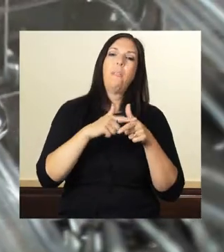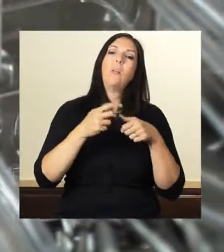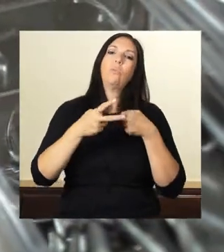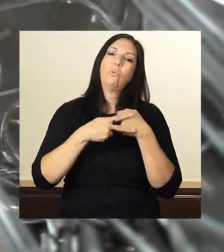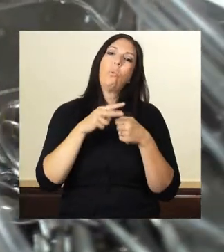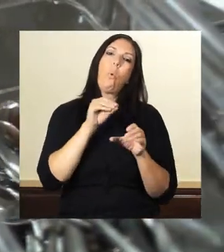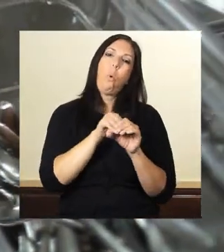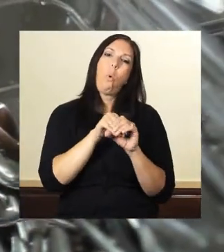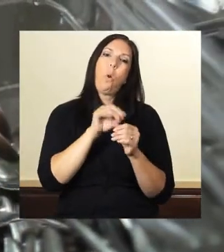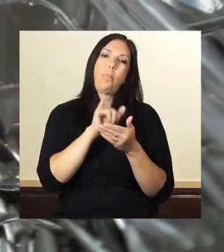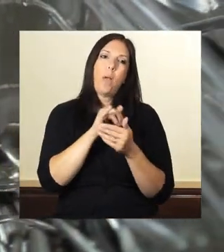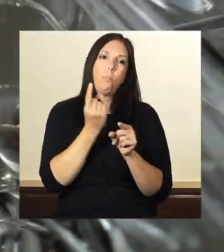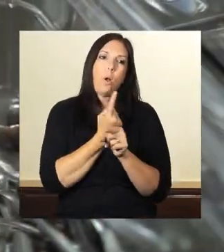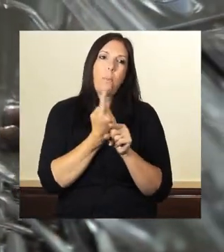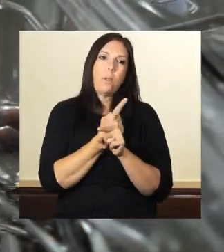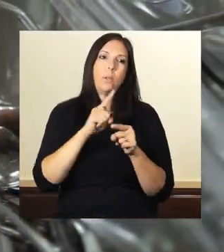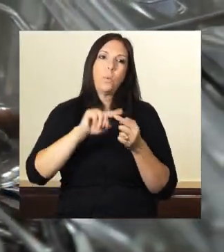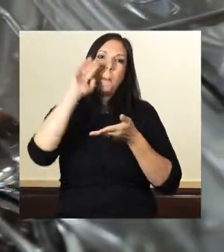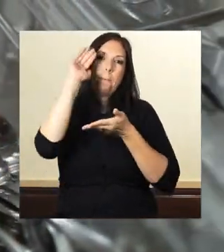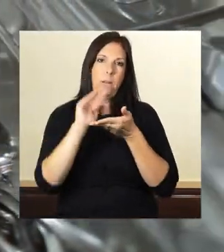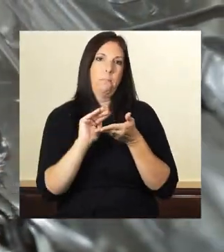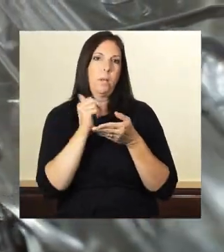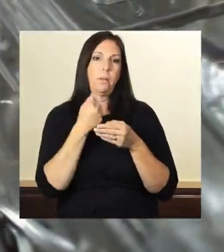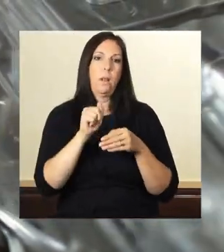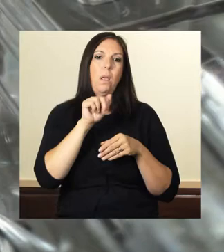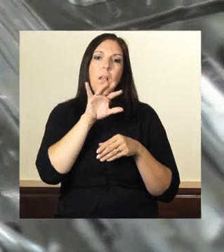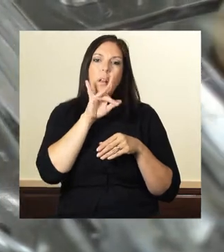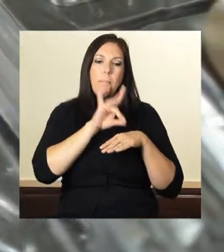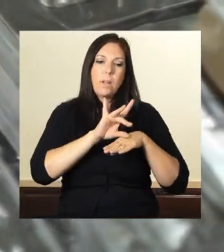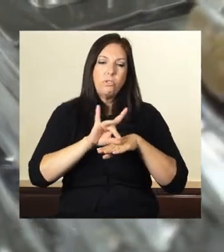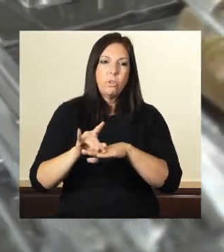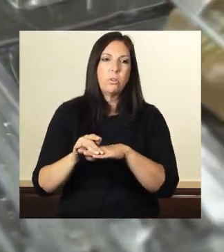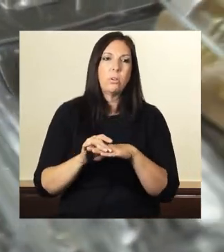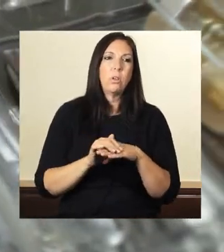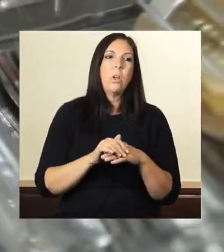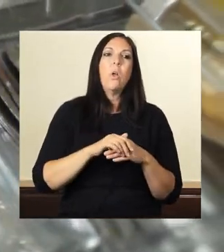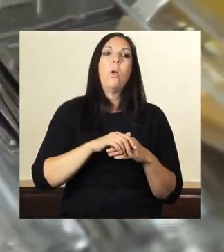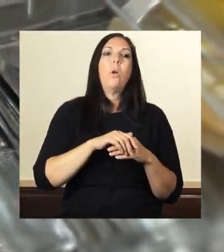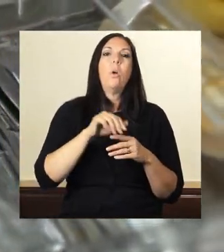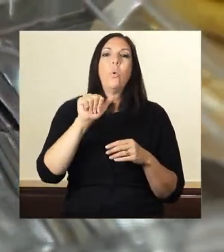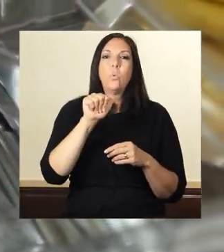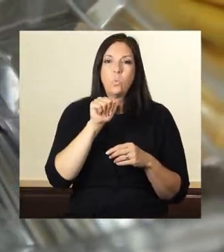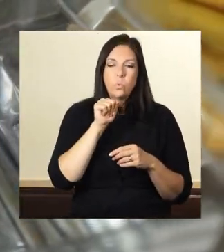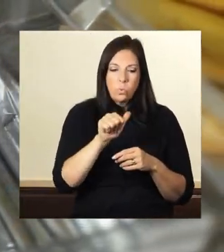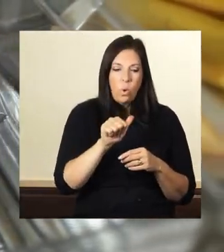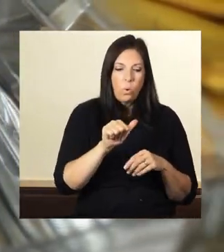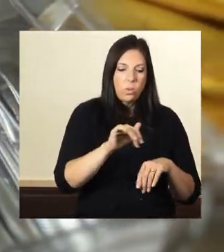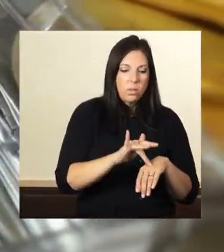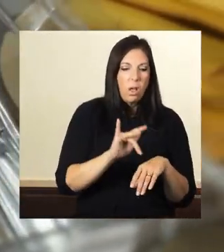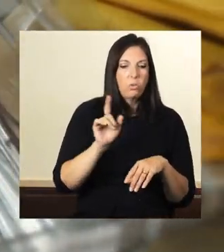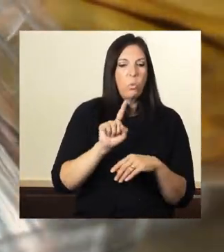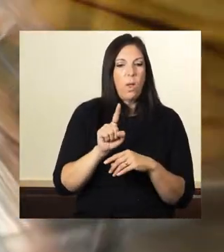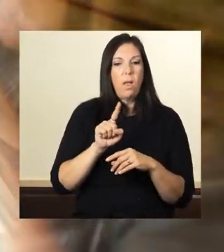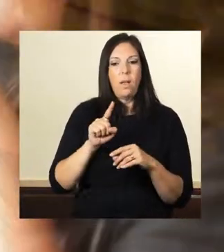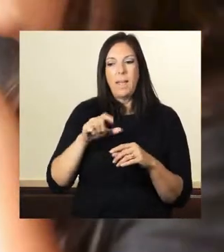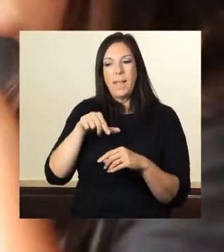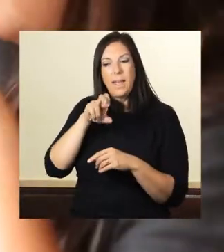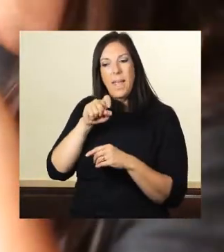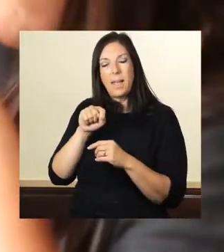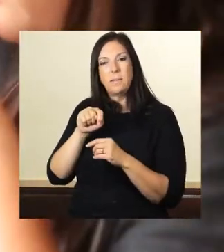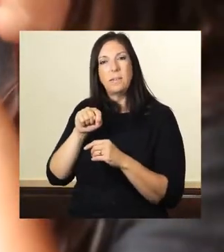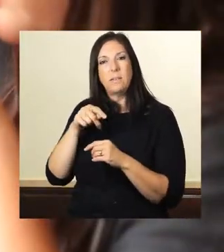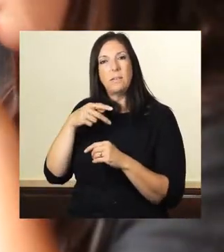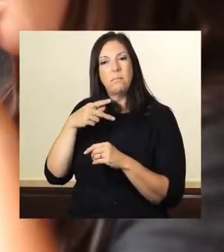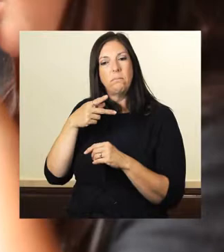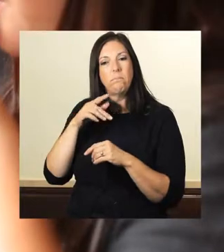clean and dry, handle and store them correctly to minimize possible contamination. Don't touch the surface of any glasses or